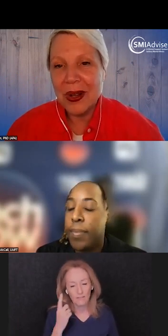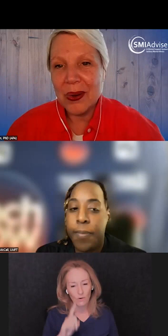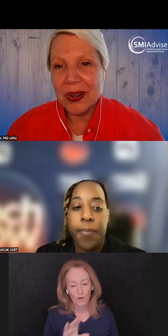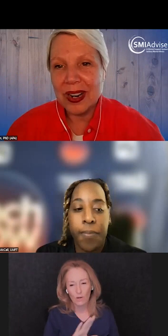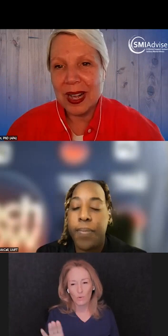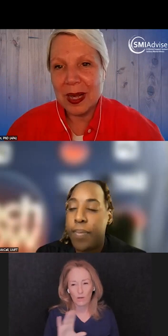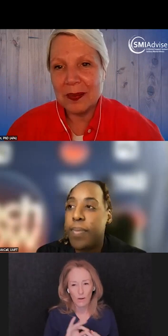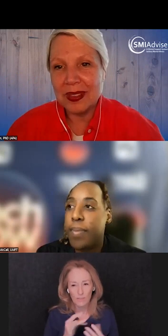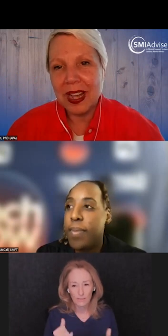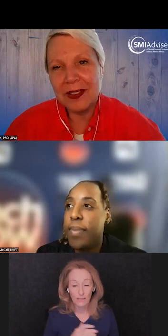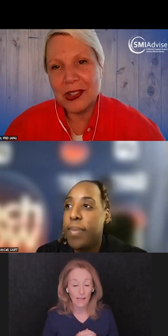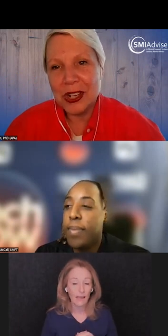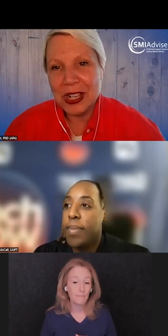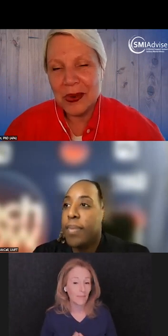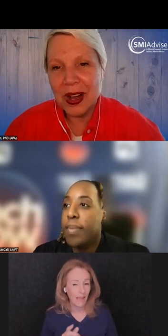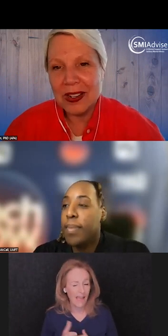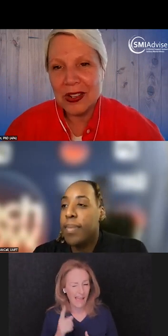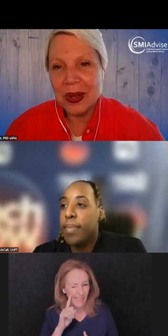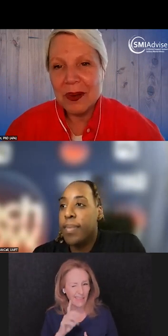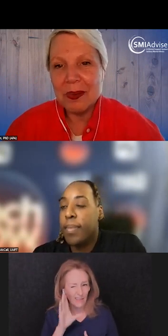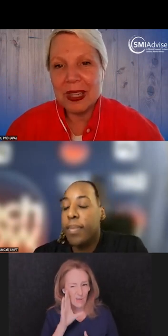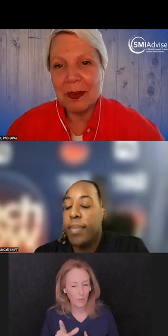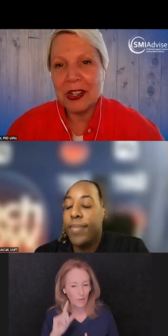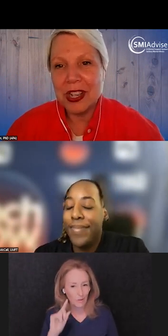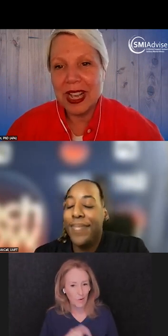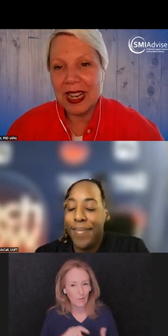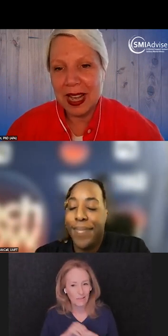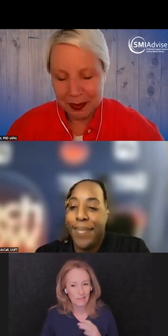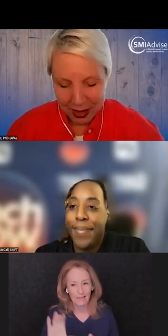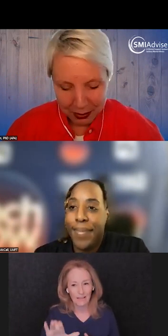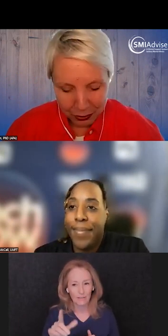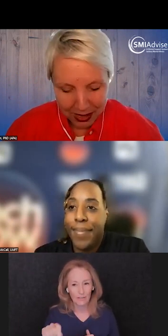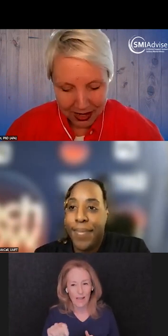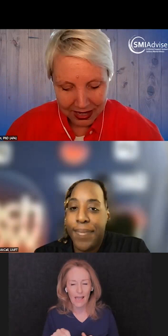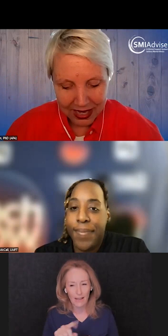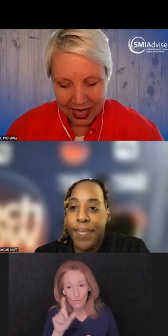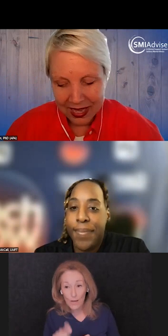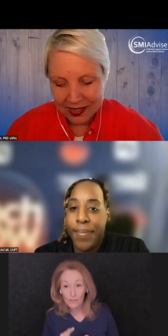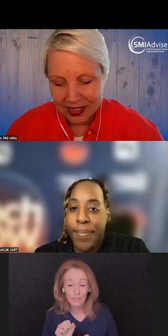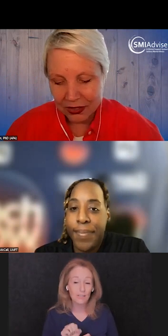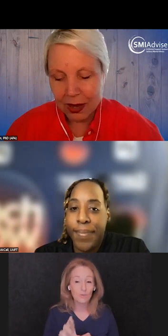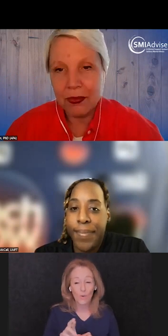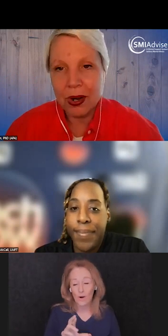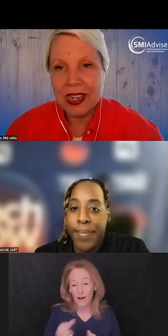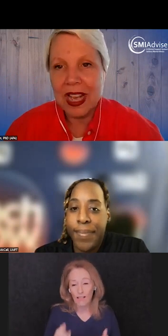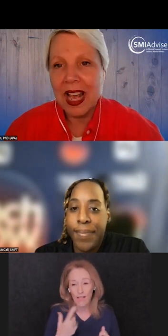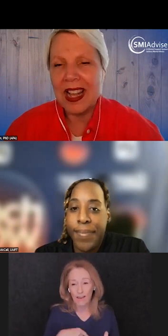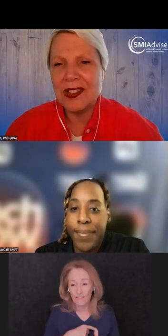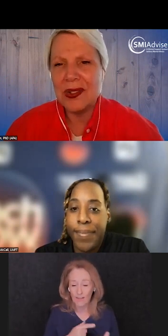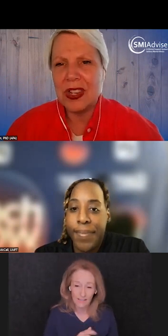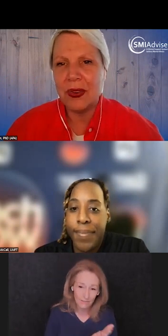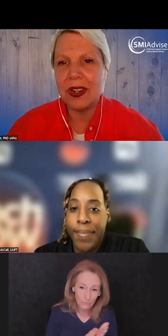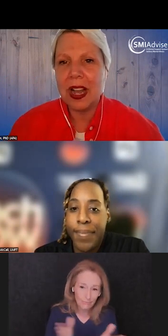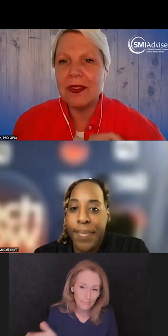or kind of are cheering you on. So we really appreciate both Bianca and Steele coming forward today,